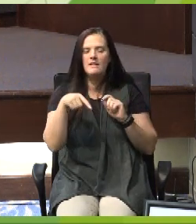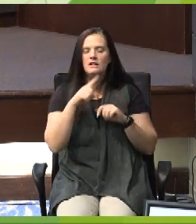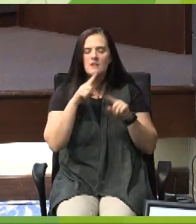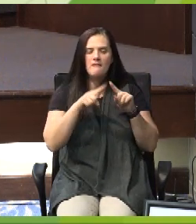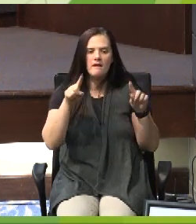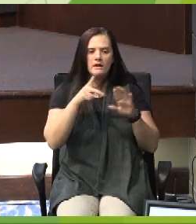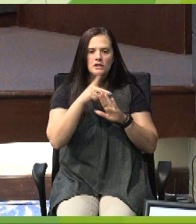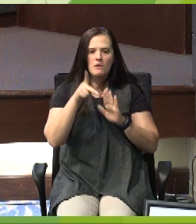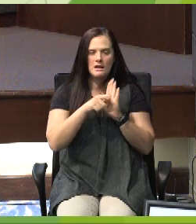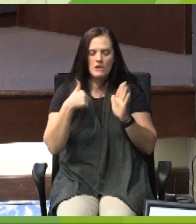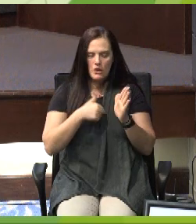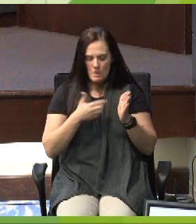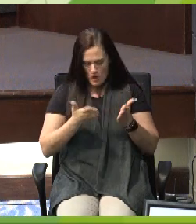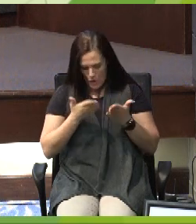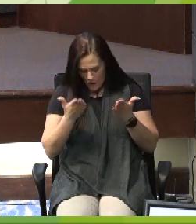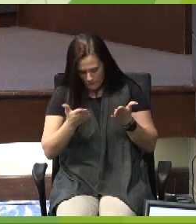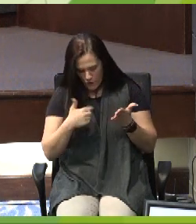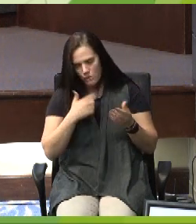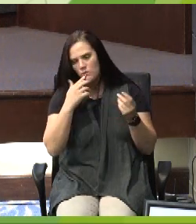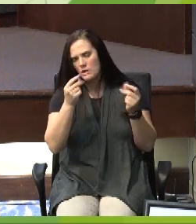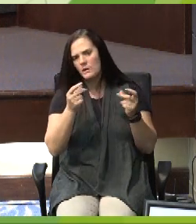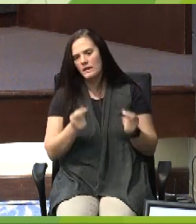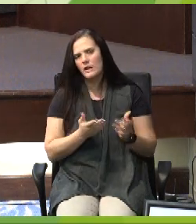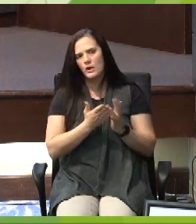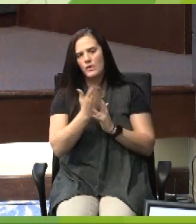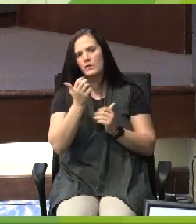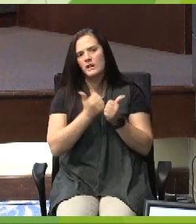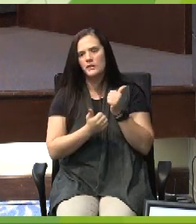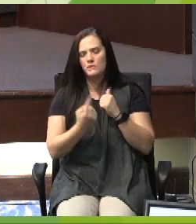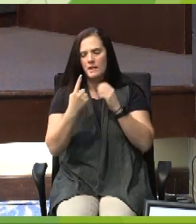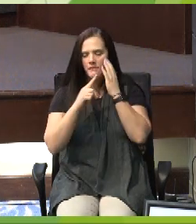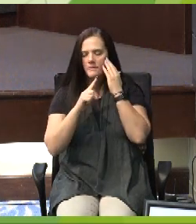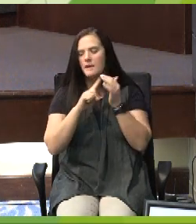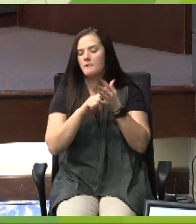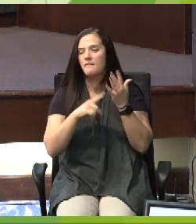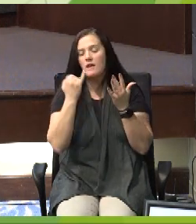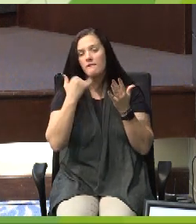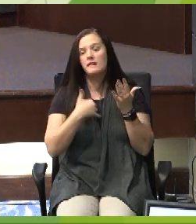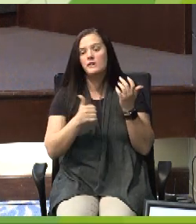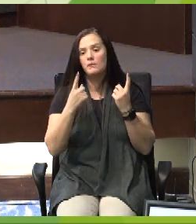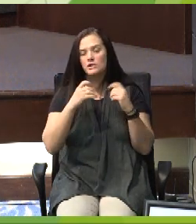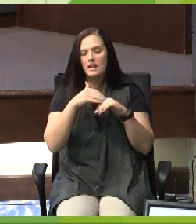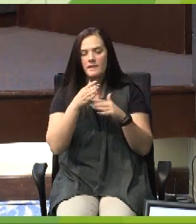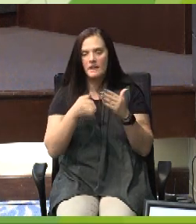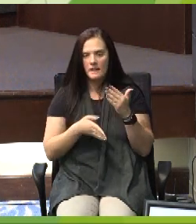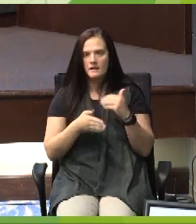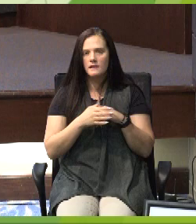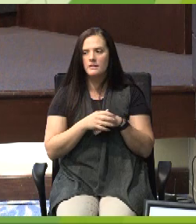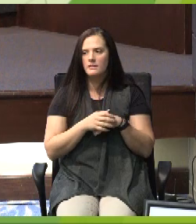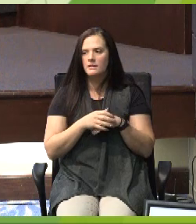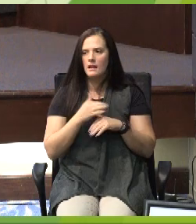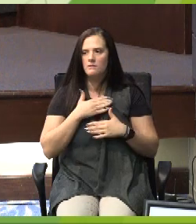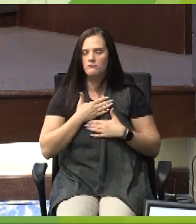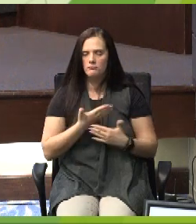various programs that we offer, and we'll quickly go through each one of them. And if you have questions at the end, I'd be glad to take